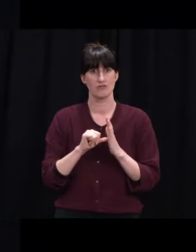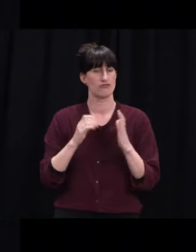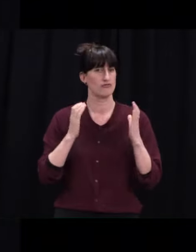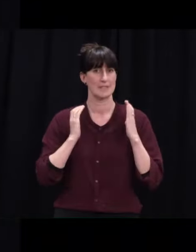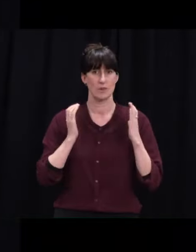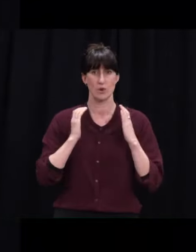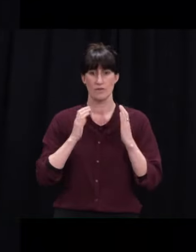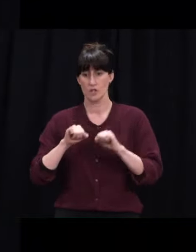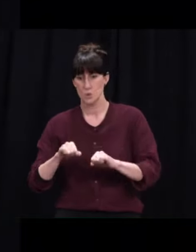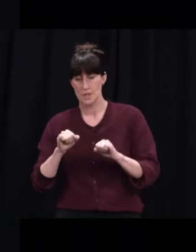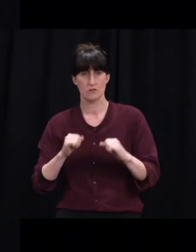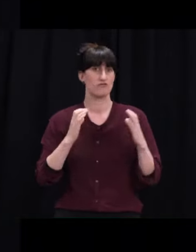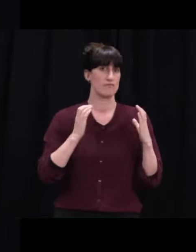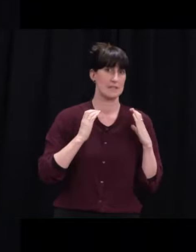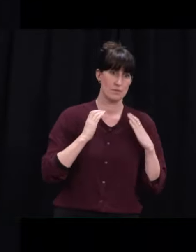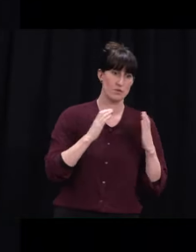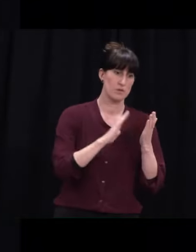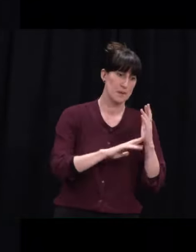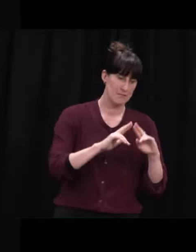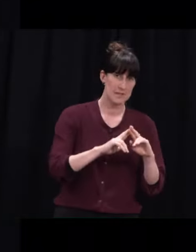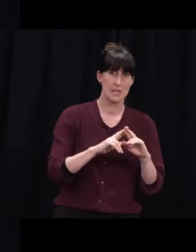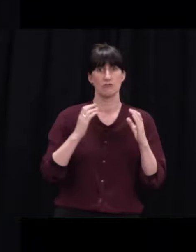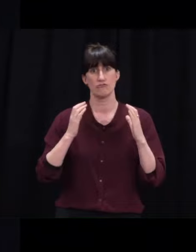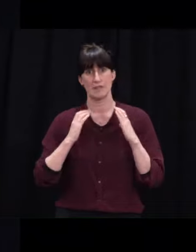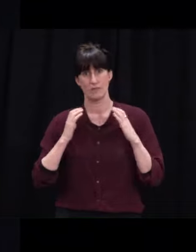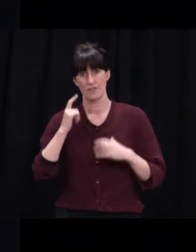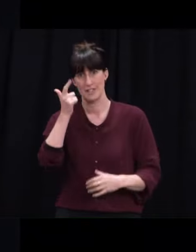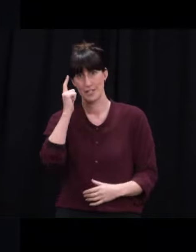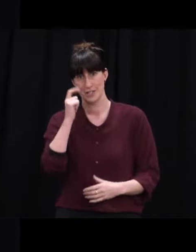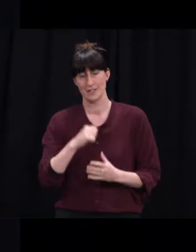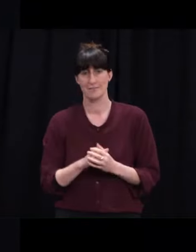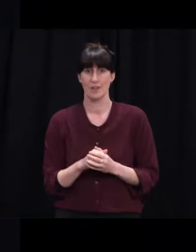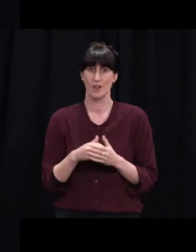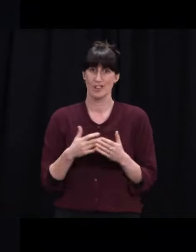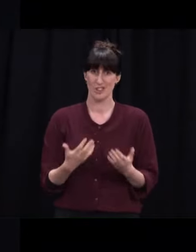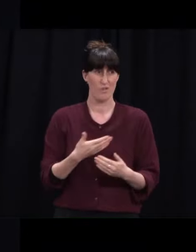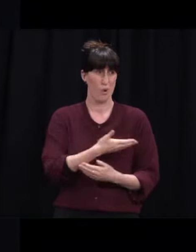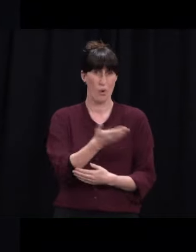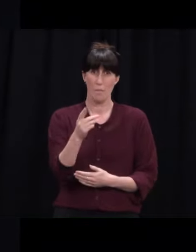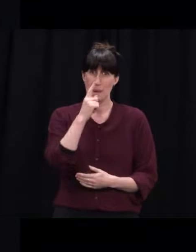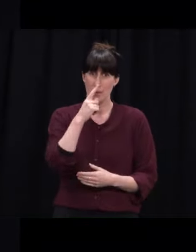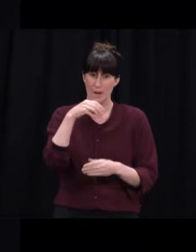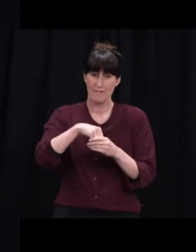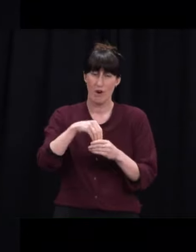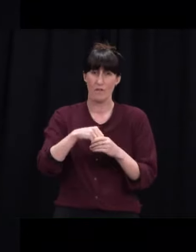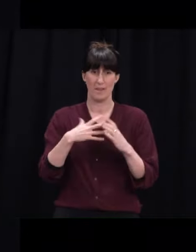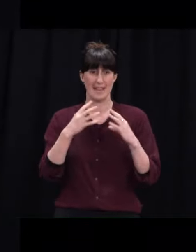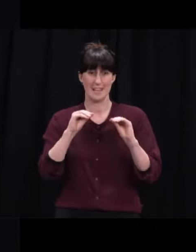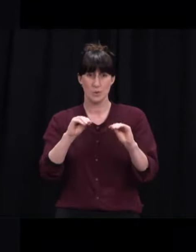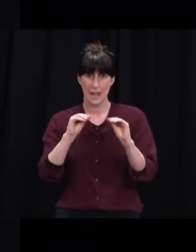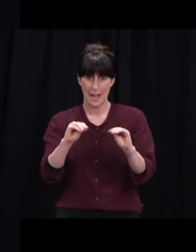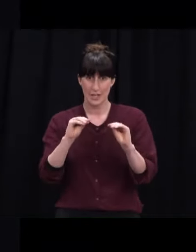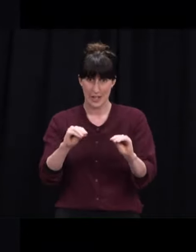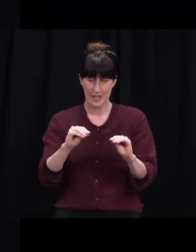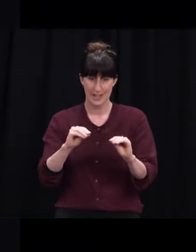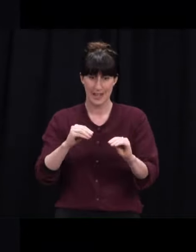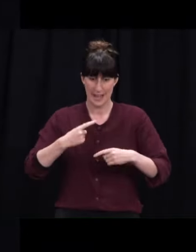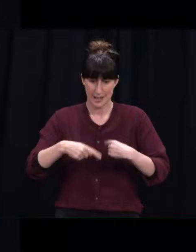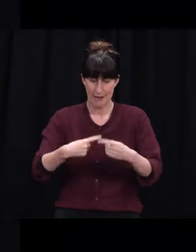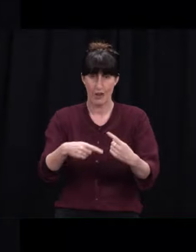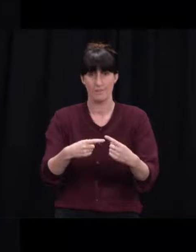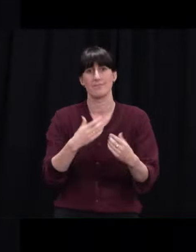educational leaders. So I want to send a big shout out of thanks to everybody that's involved in ensuring our young people's education